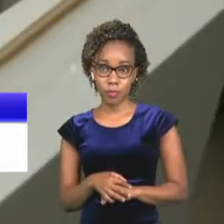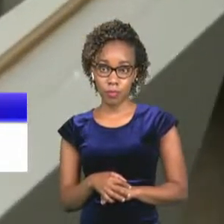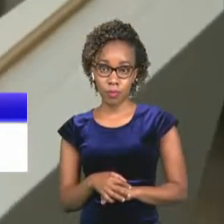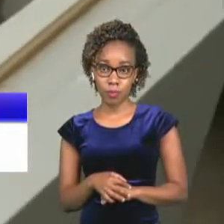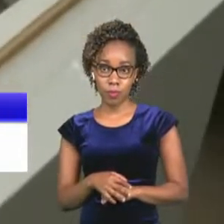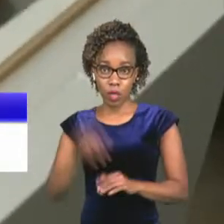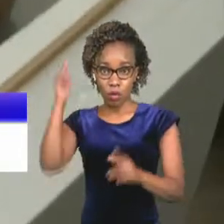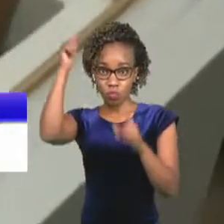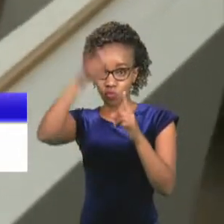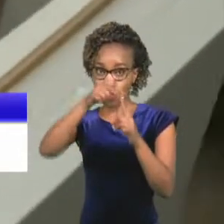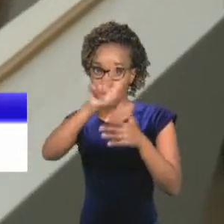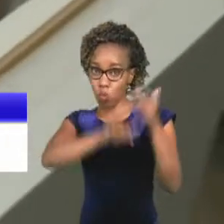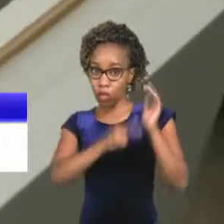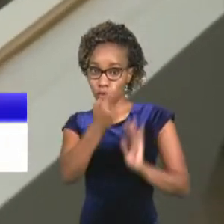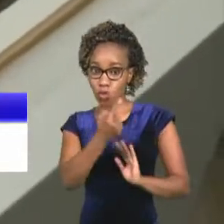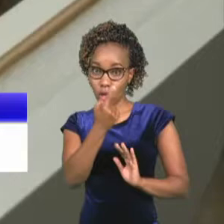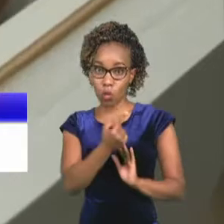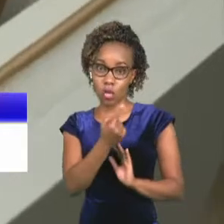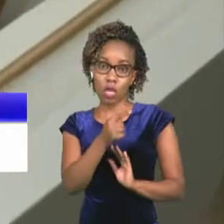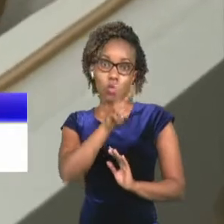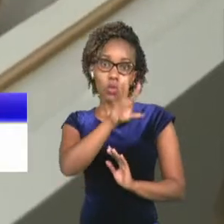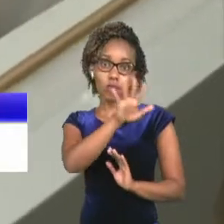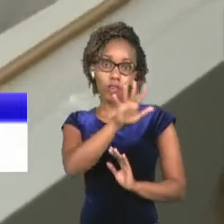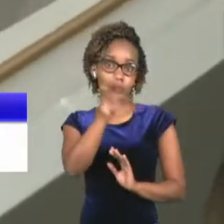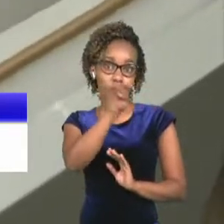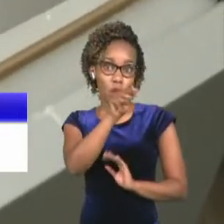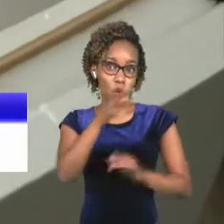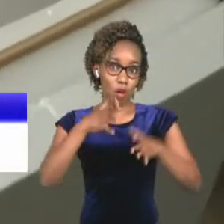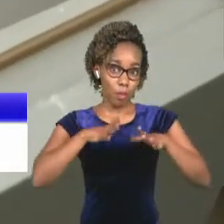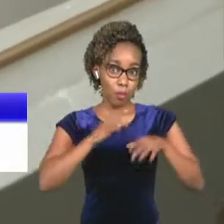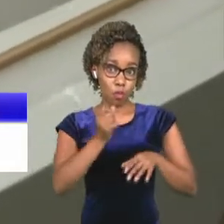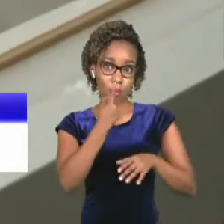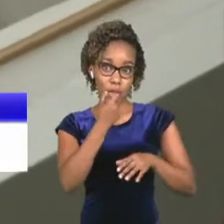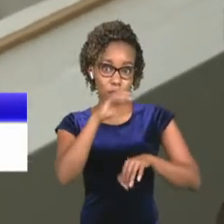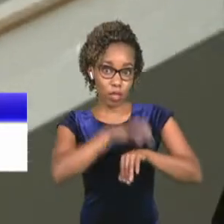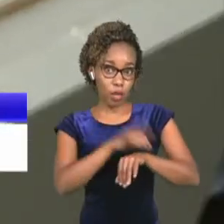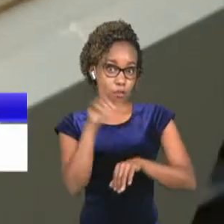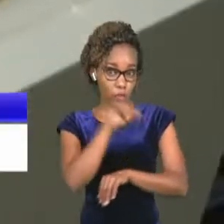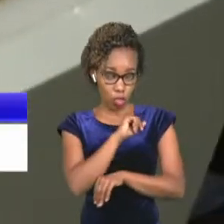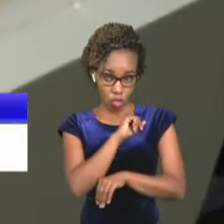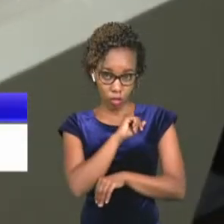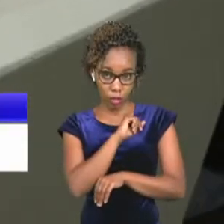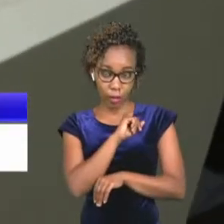the target is that by January, 25 million people will be vaccinated per month.